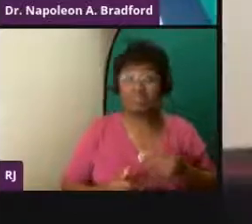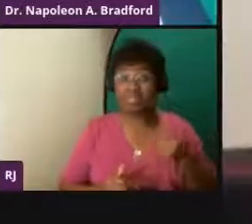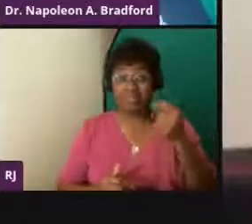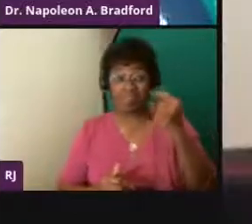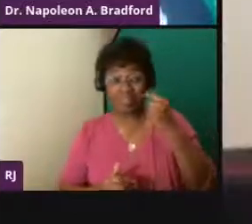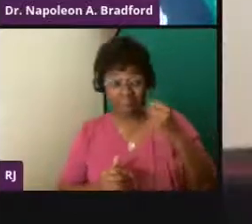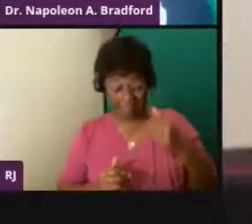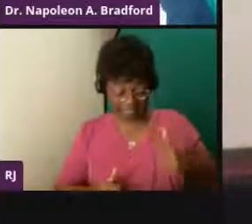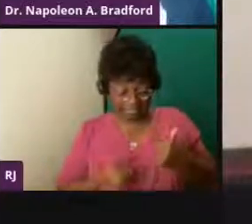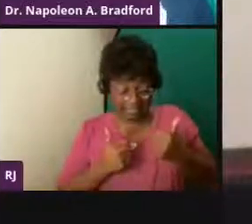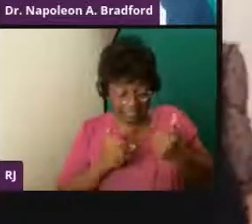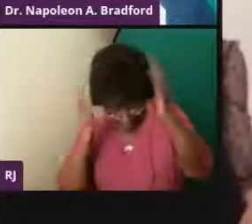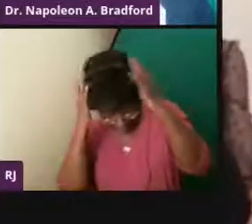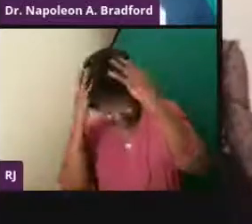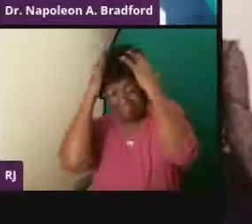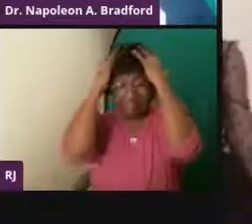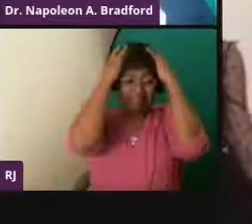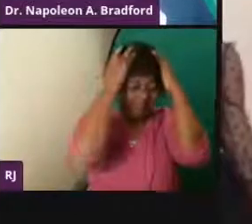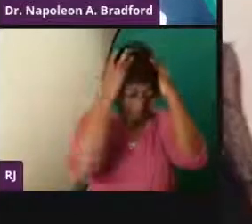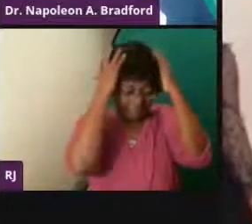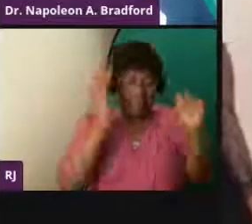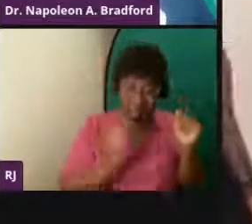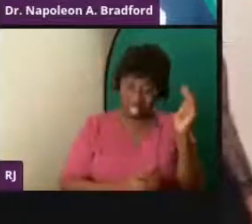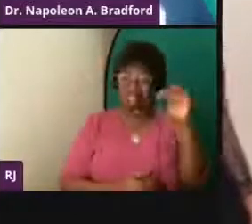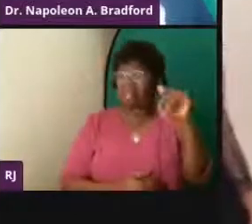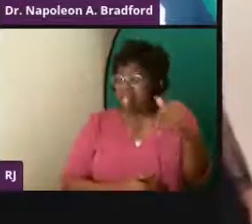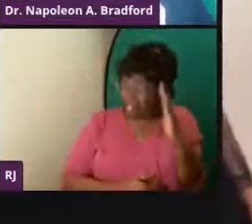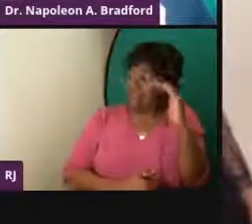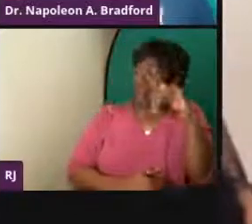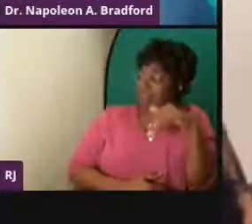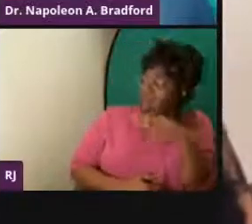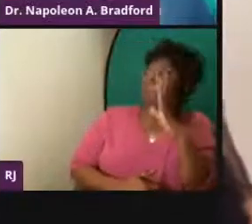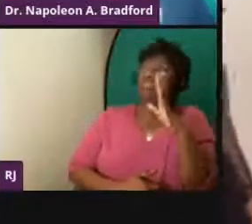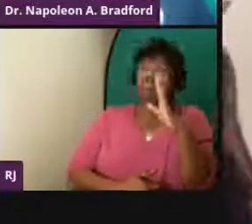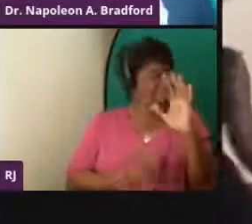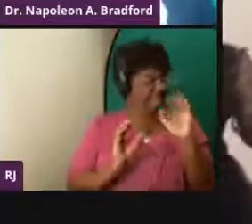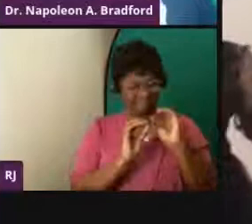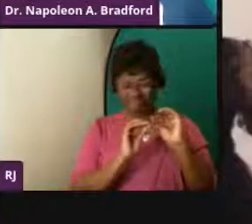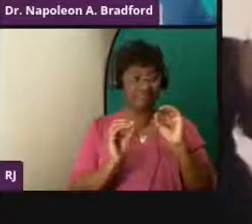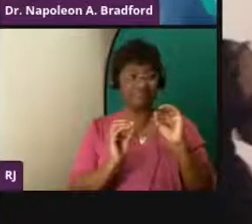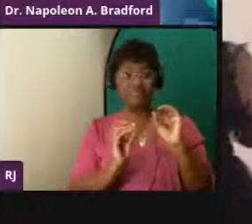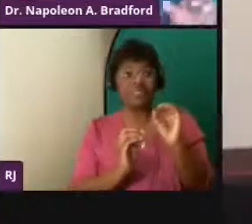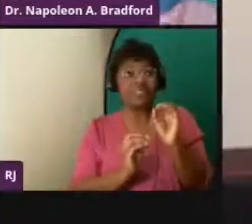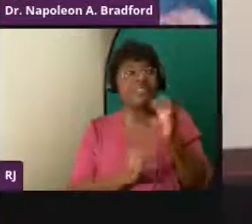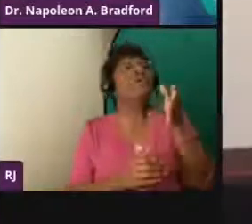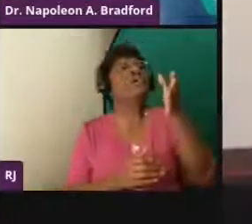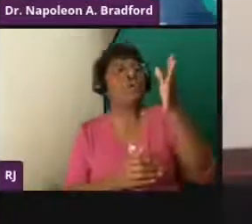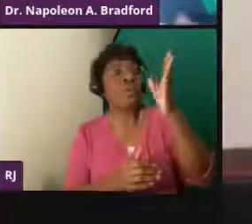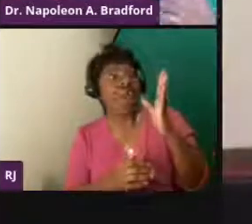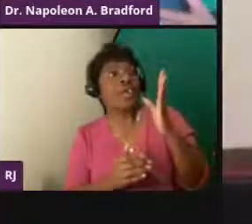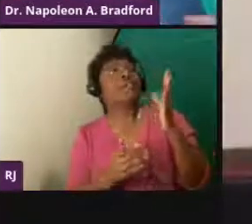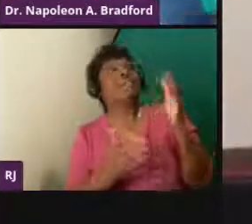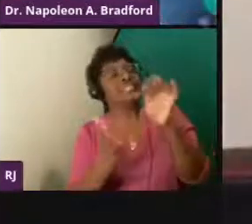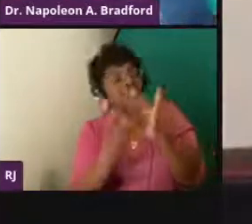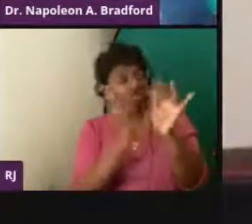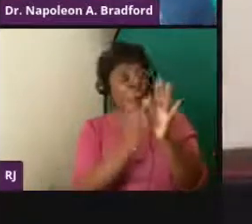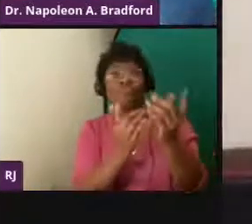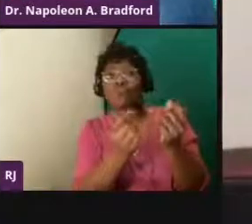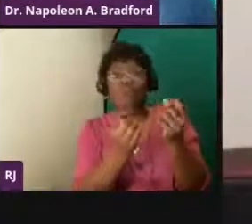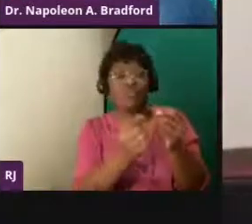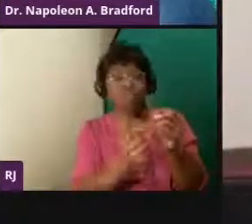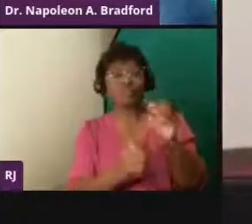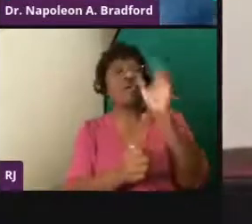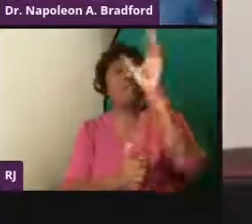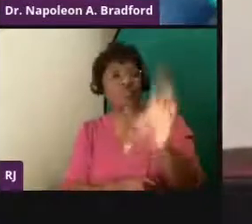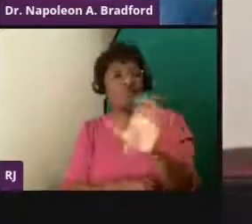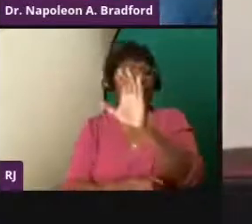so why should I be bound? Why should you be bound when Jesus died? Jesus died for you. And